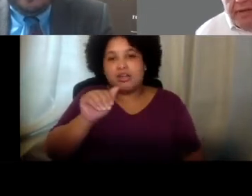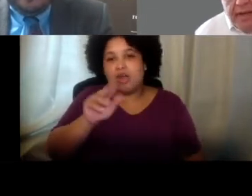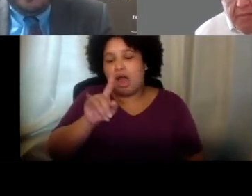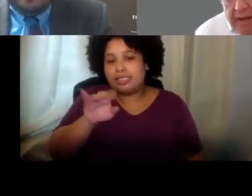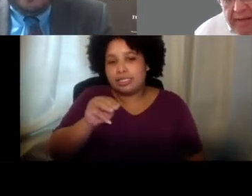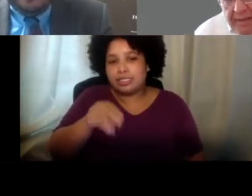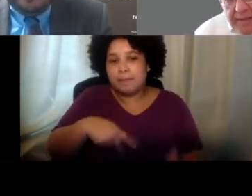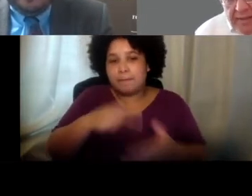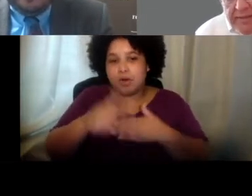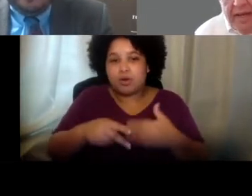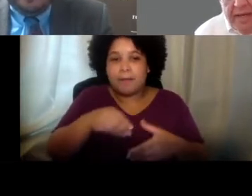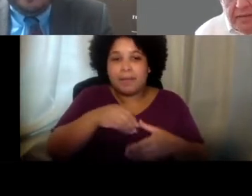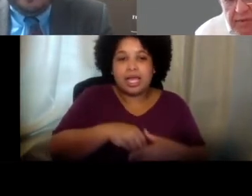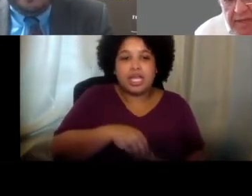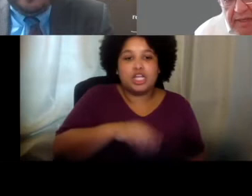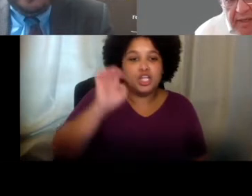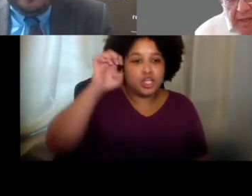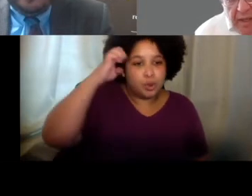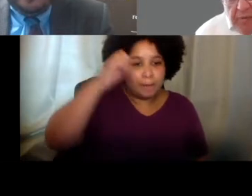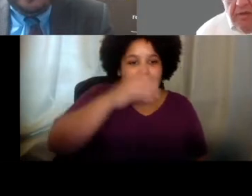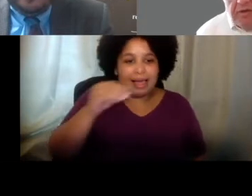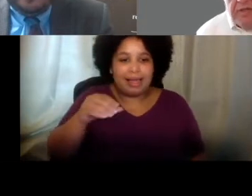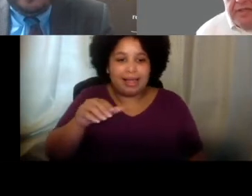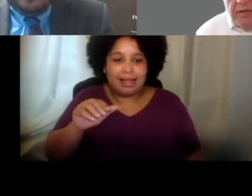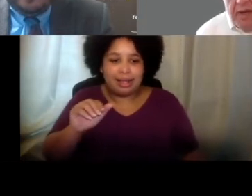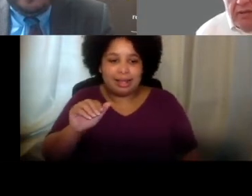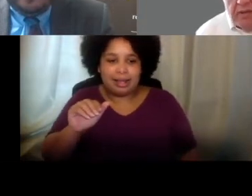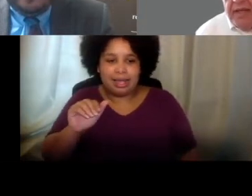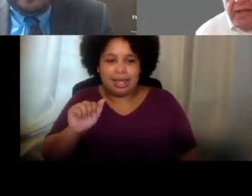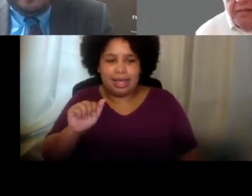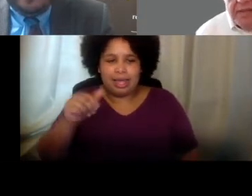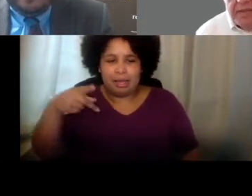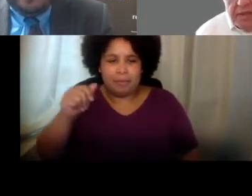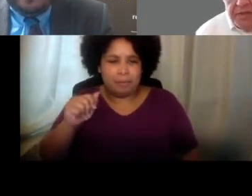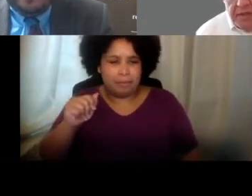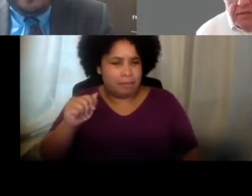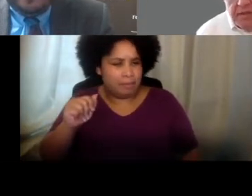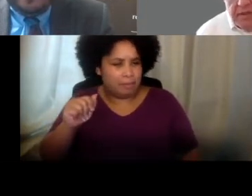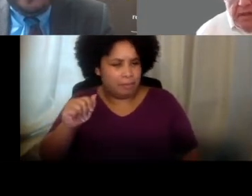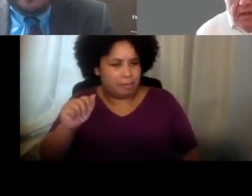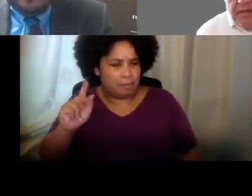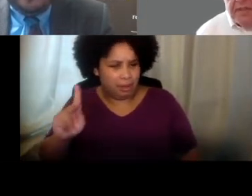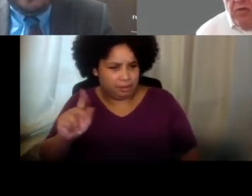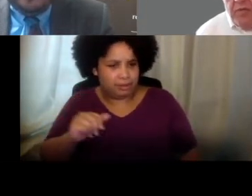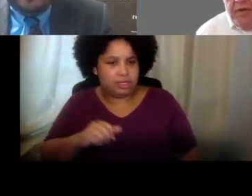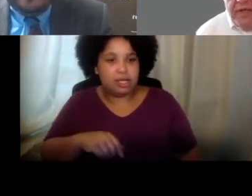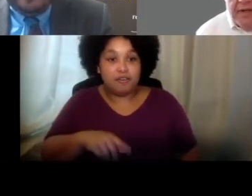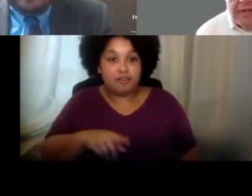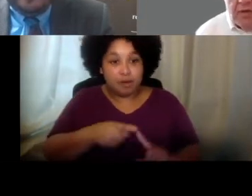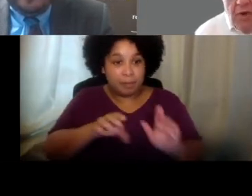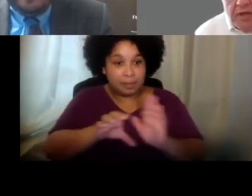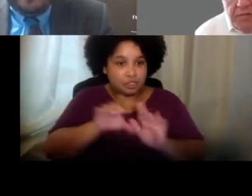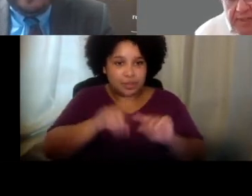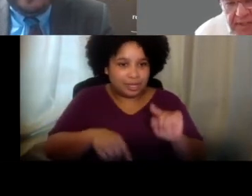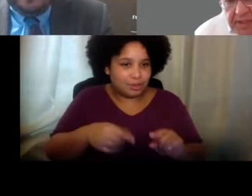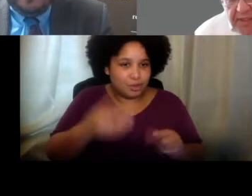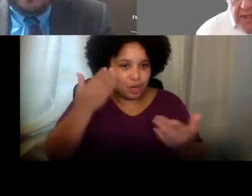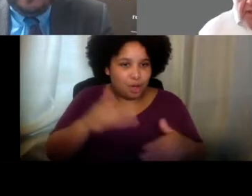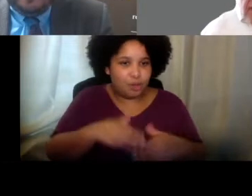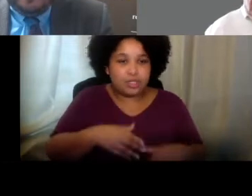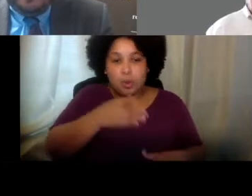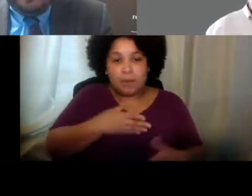and in APAC. The guy is brilliant, but you couldn't tell by looking at him at this picture. There's a woman in here that's a